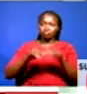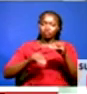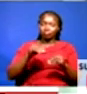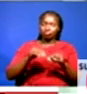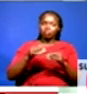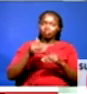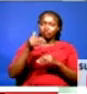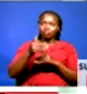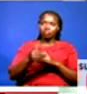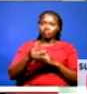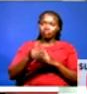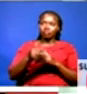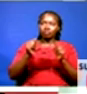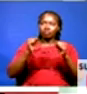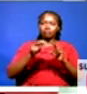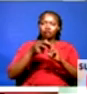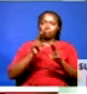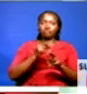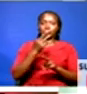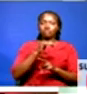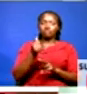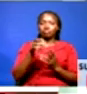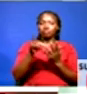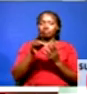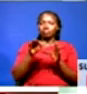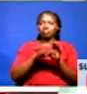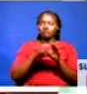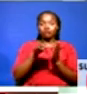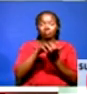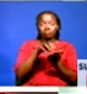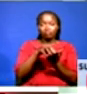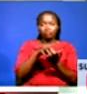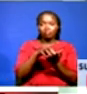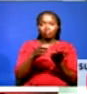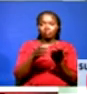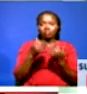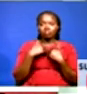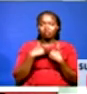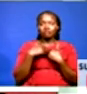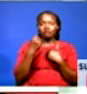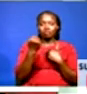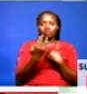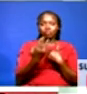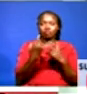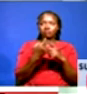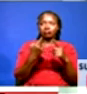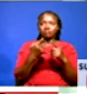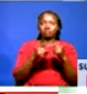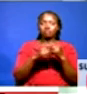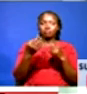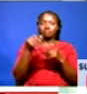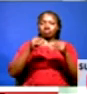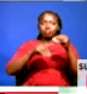after consensual withdrawal of 3 other nominated members to the position, where he garnered 54 out of the 63 votes